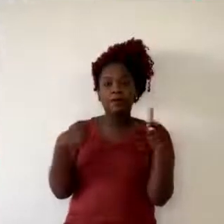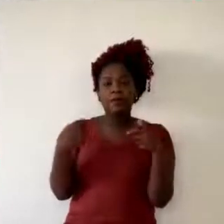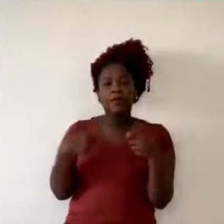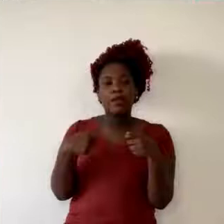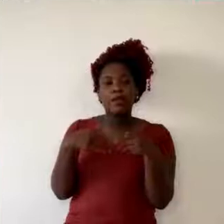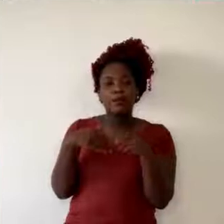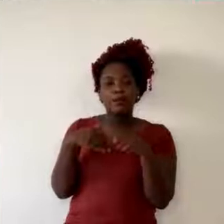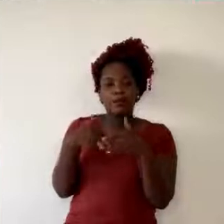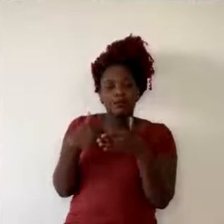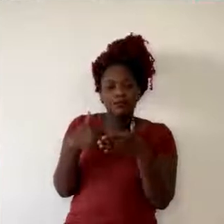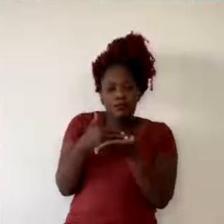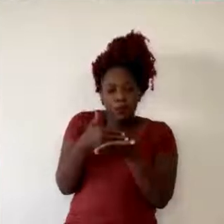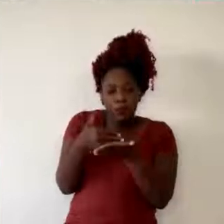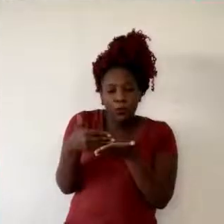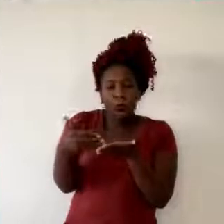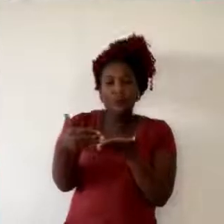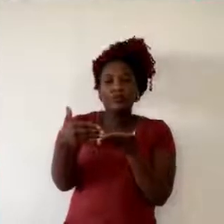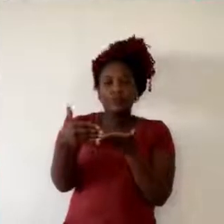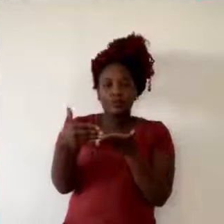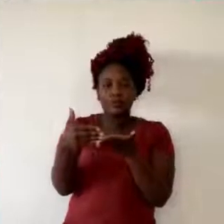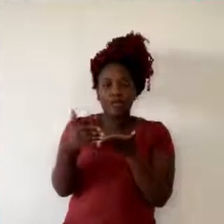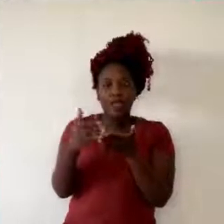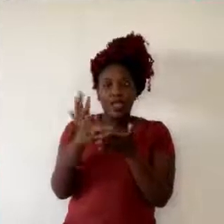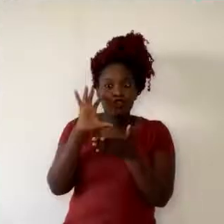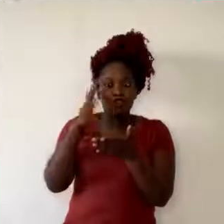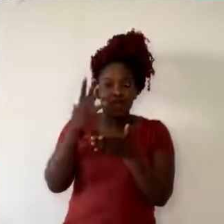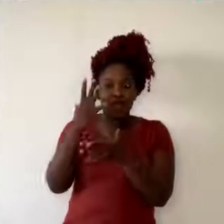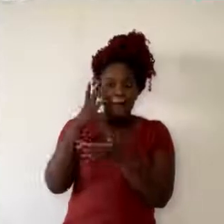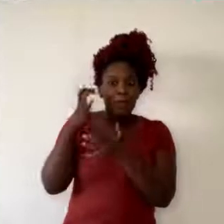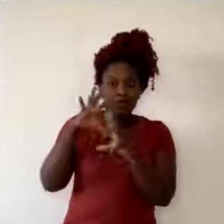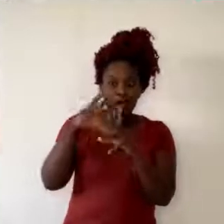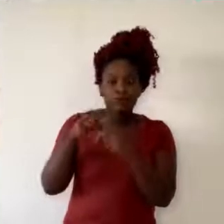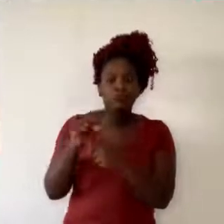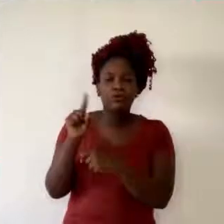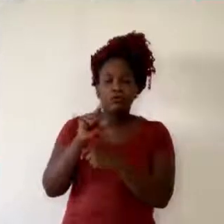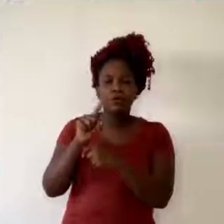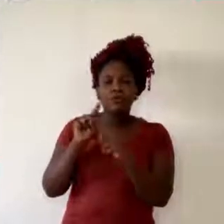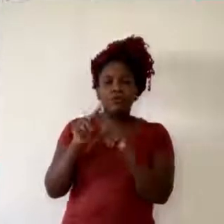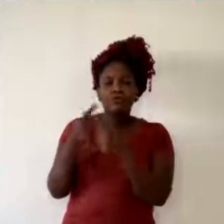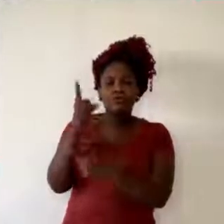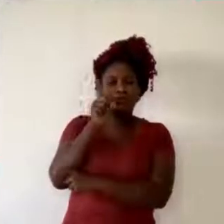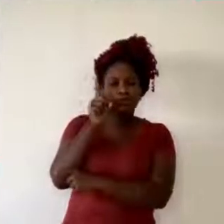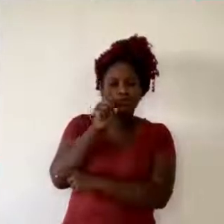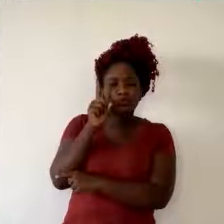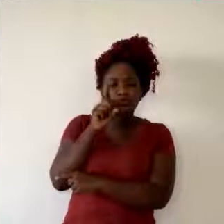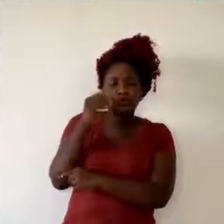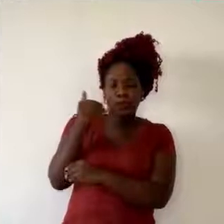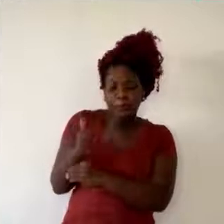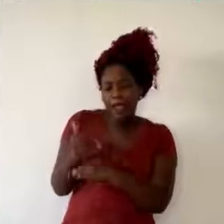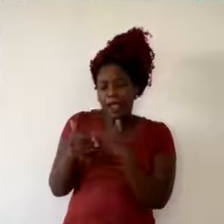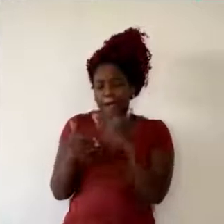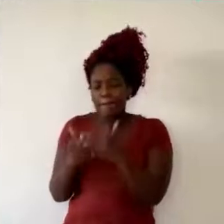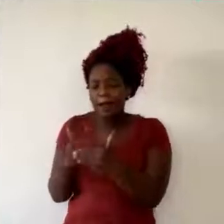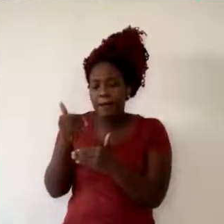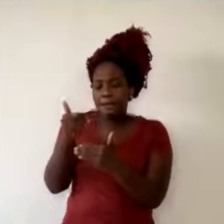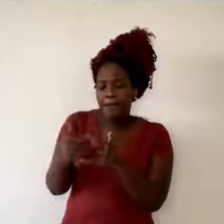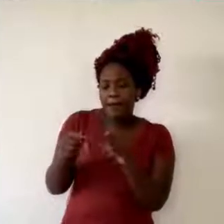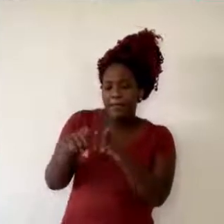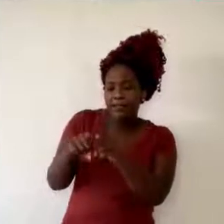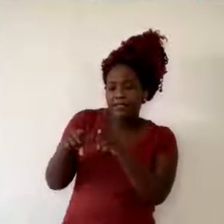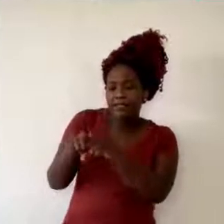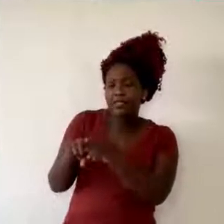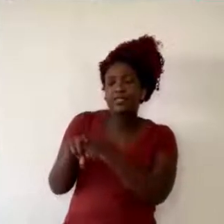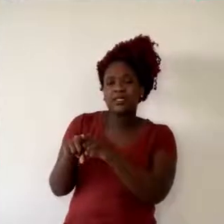is addressed if you take the first step, but every day, creating new possibilities, new partnerships, new